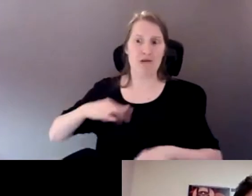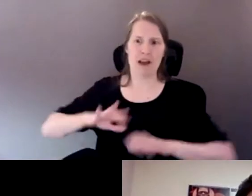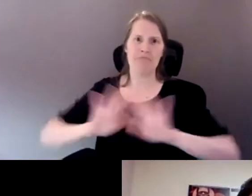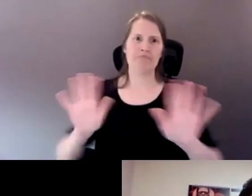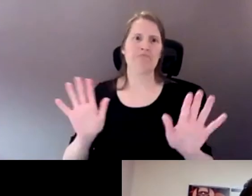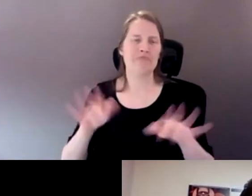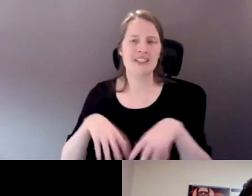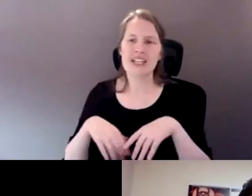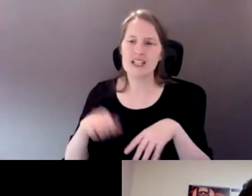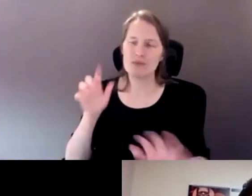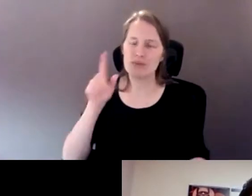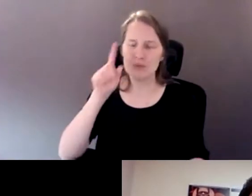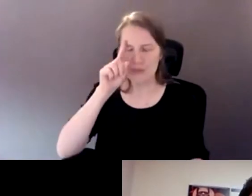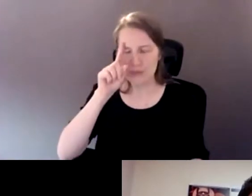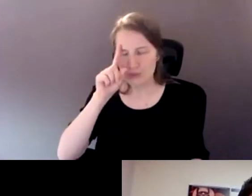was